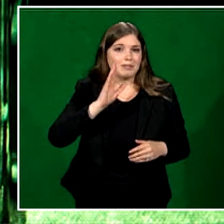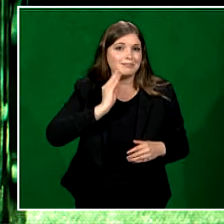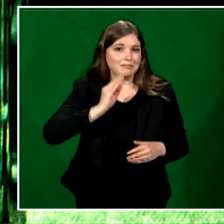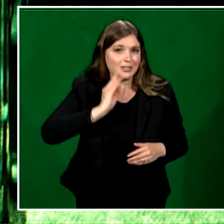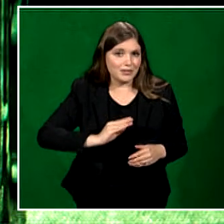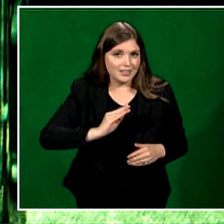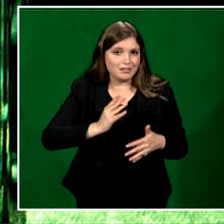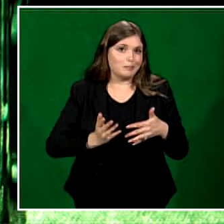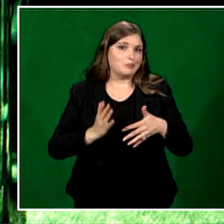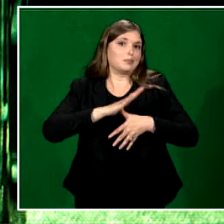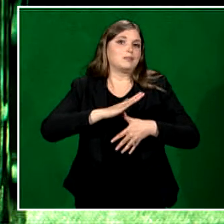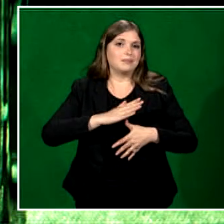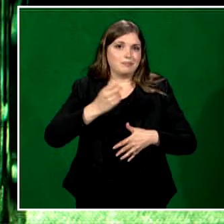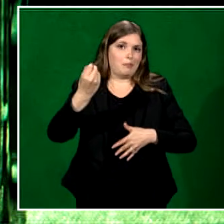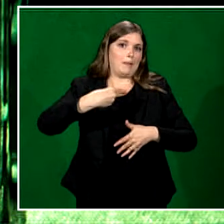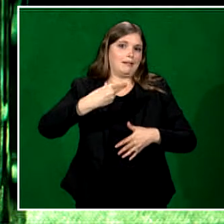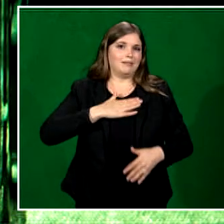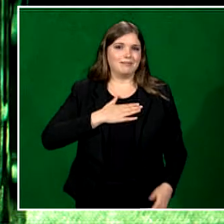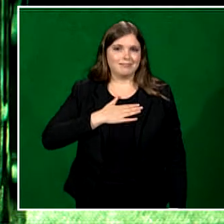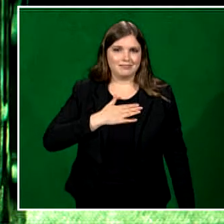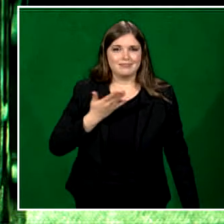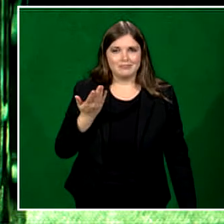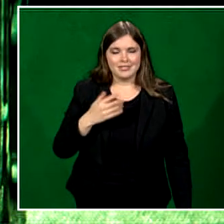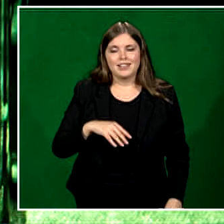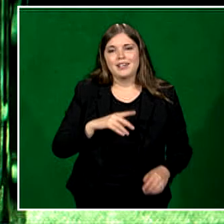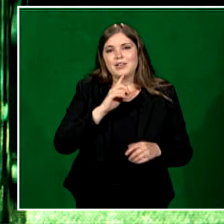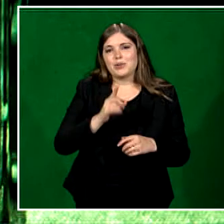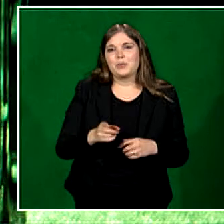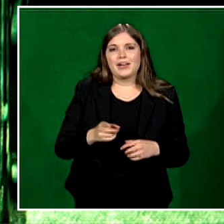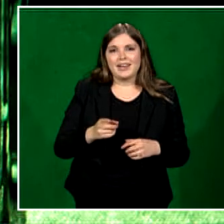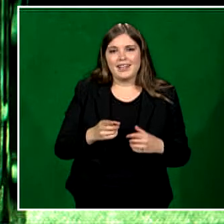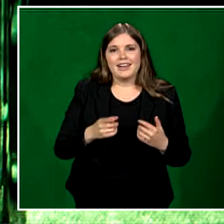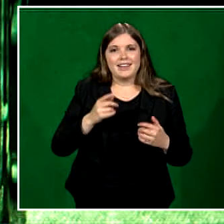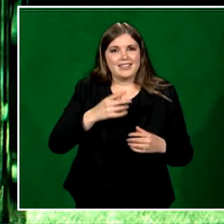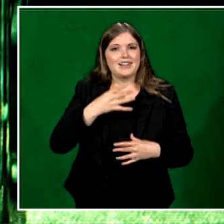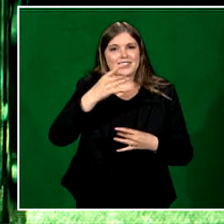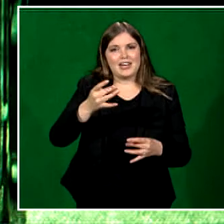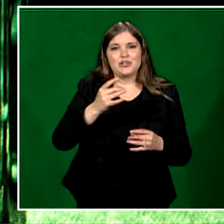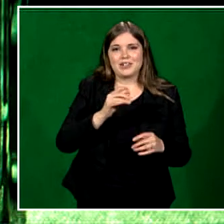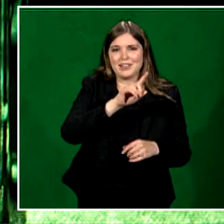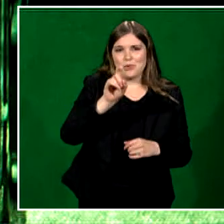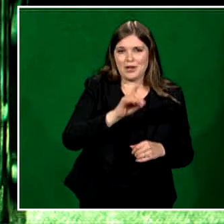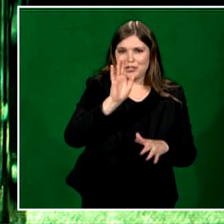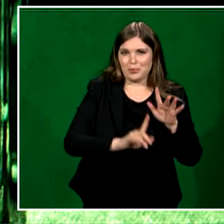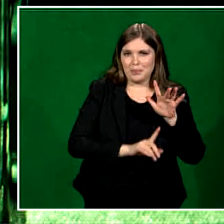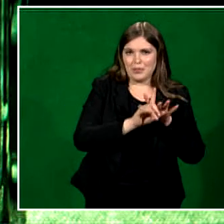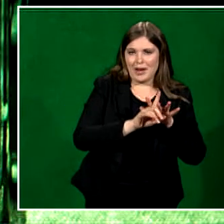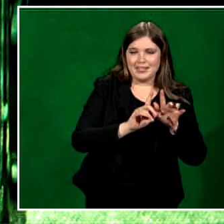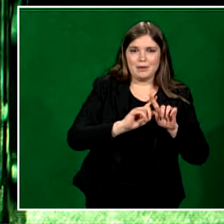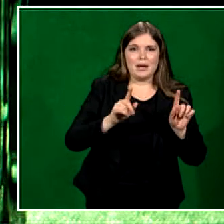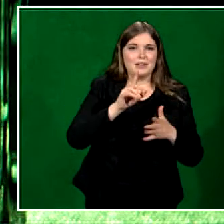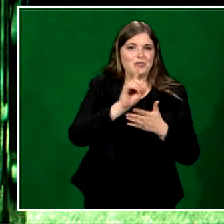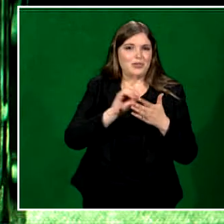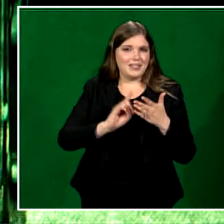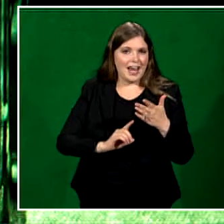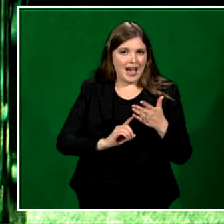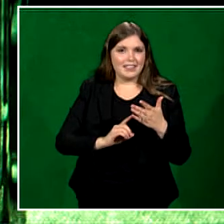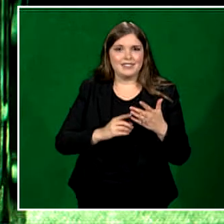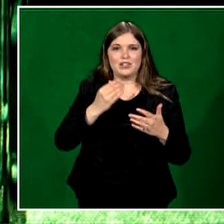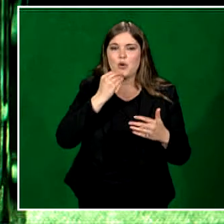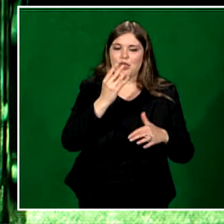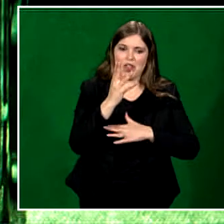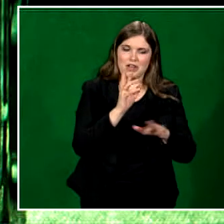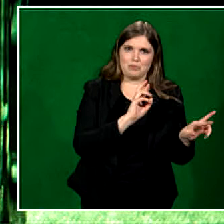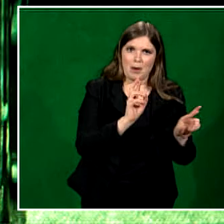experience trumps mine on that front. I think there's interesting questions that will be raised about menu design, if this afternoon's lunch